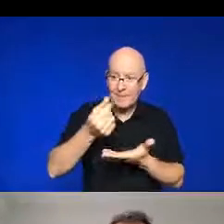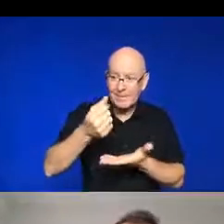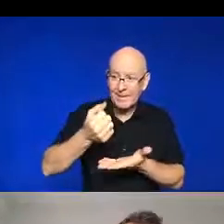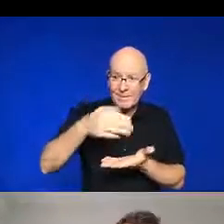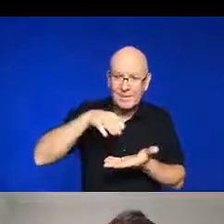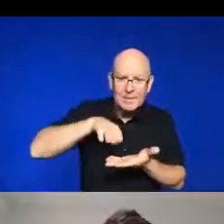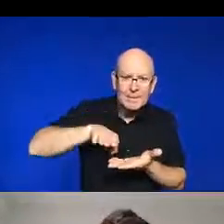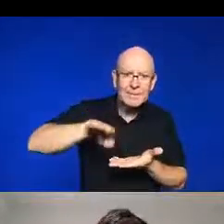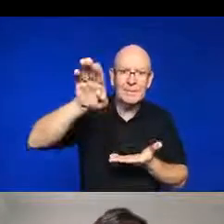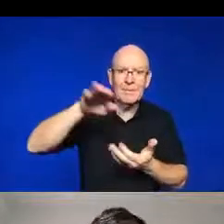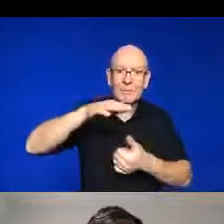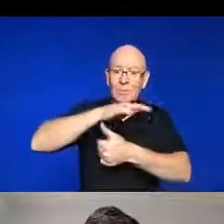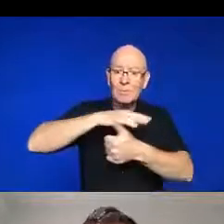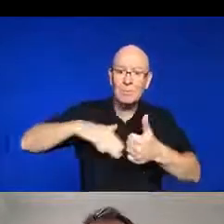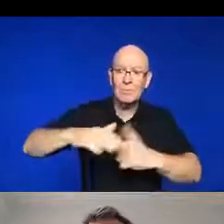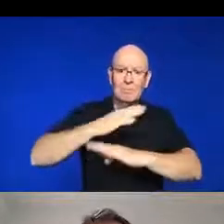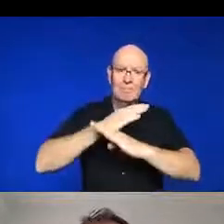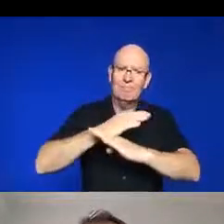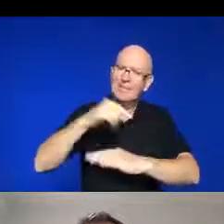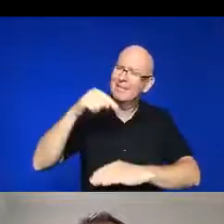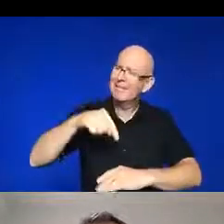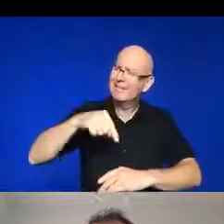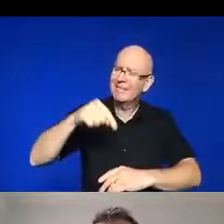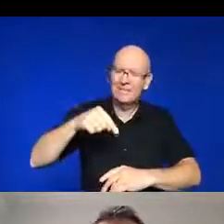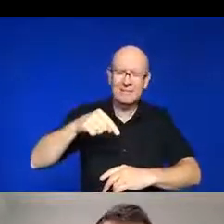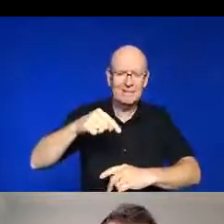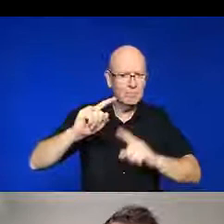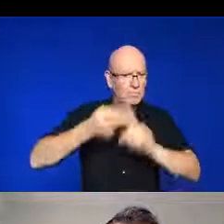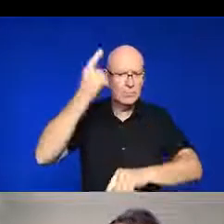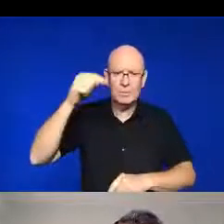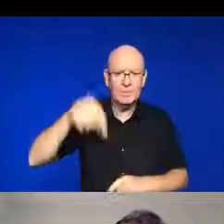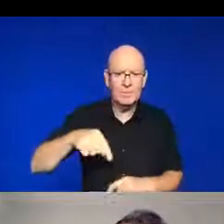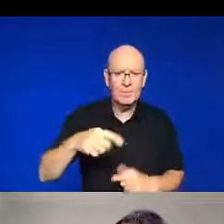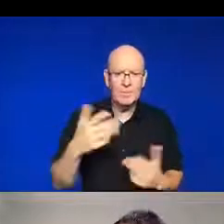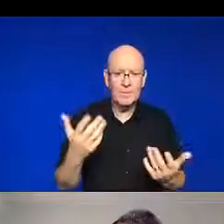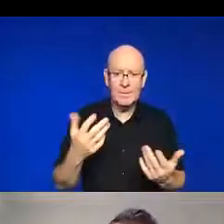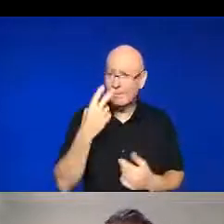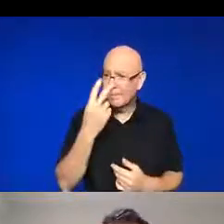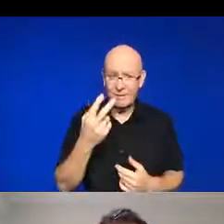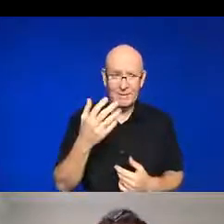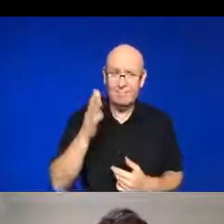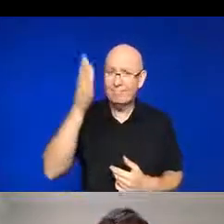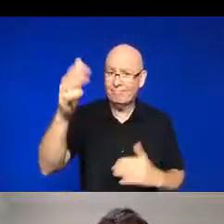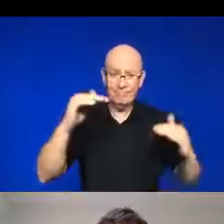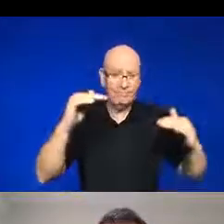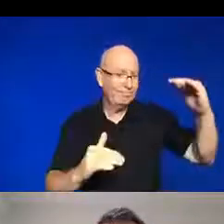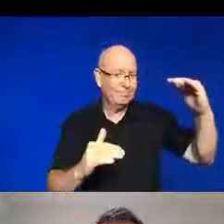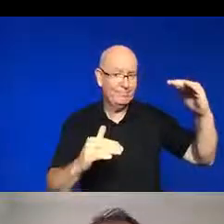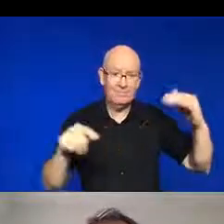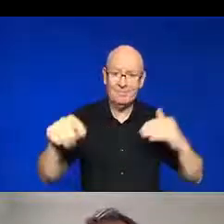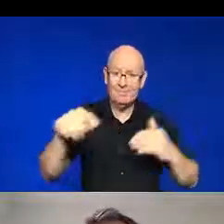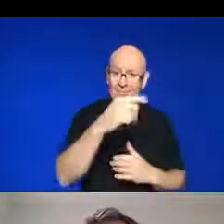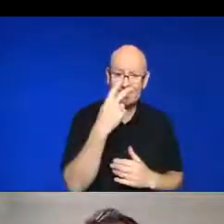before the COVID-19 crisis will actually expand and will be magnified over the long term.